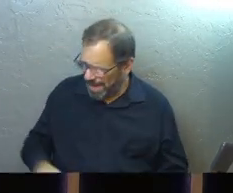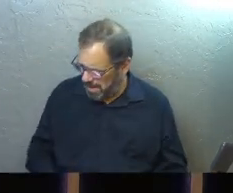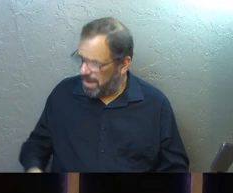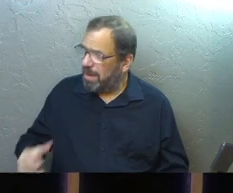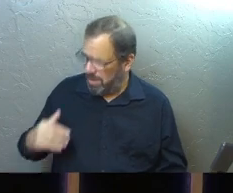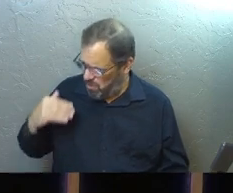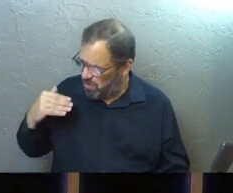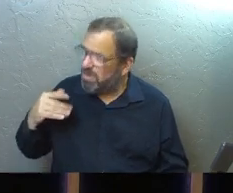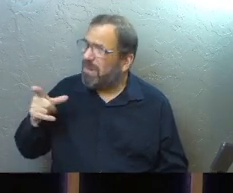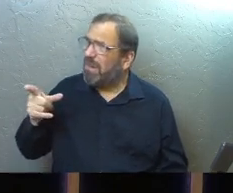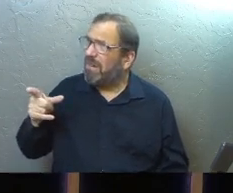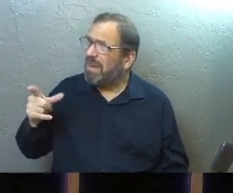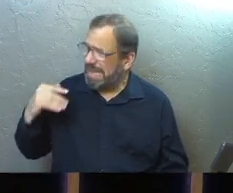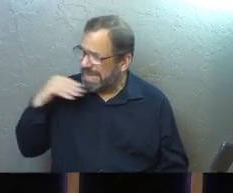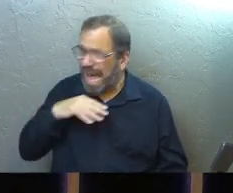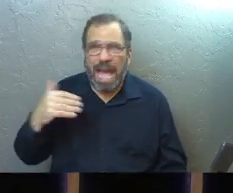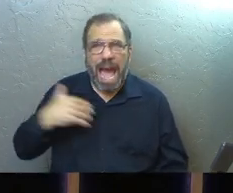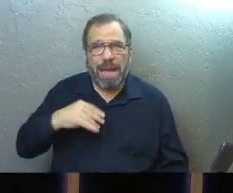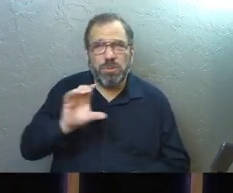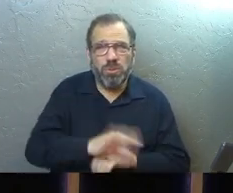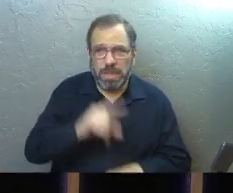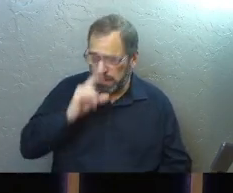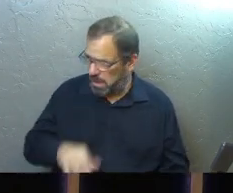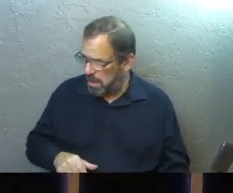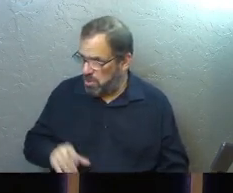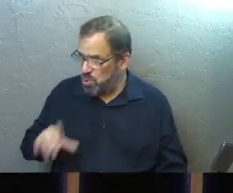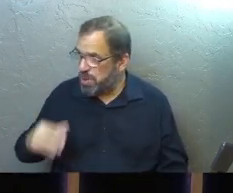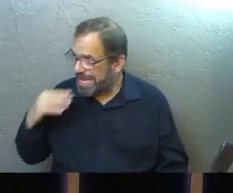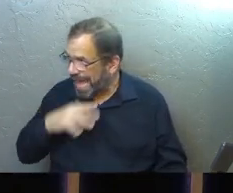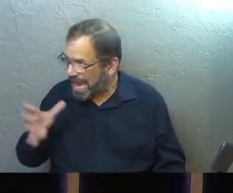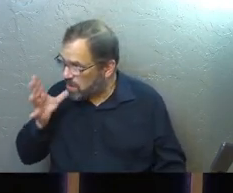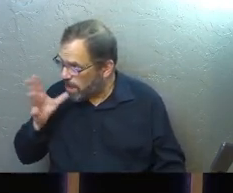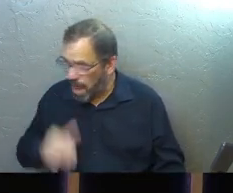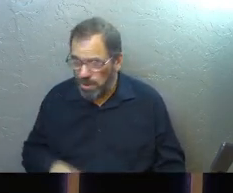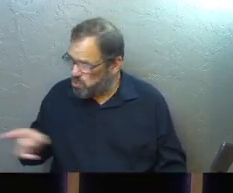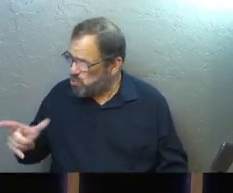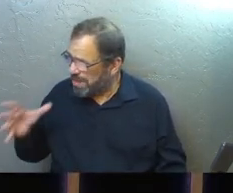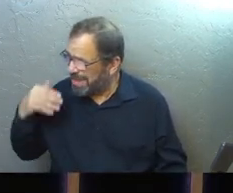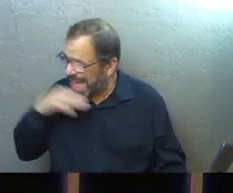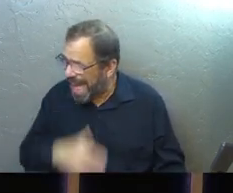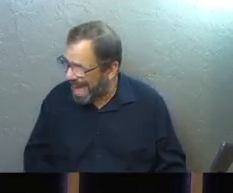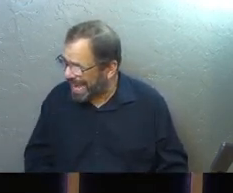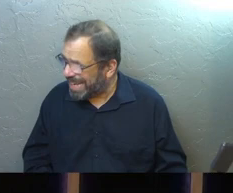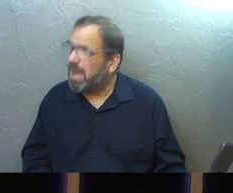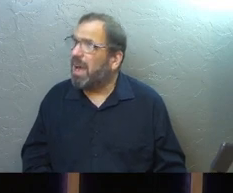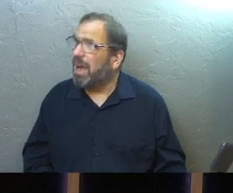lied, and I was just like, I was like this church kid. I'm like, I didn't even know you could do that, Like, he just lied.